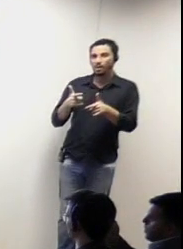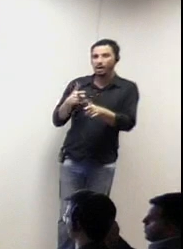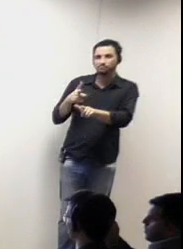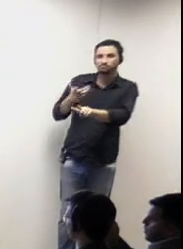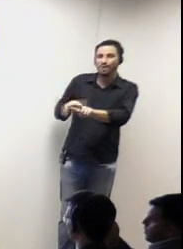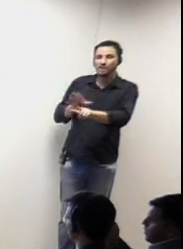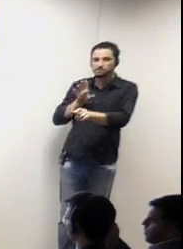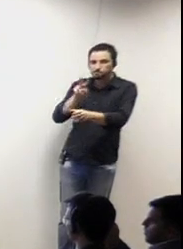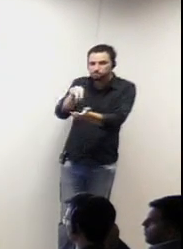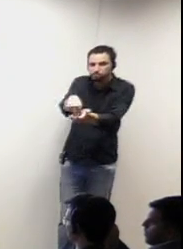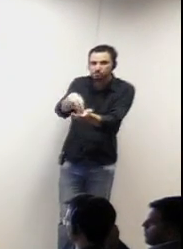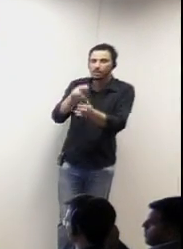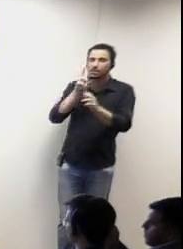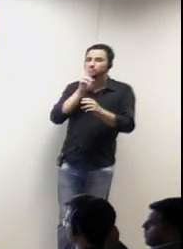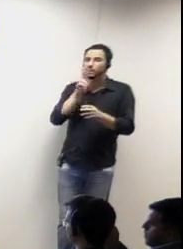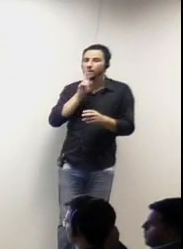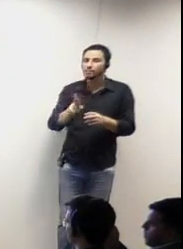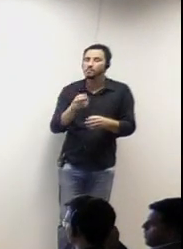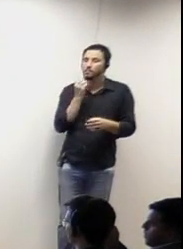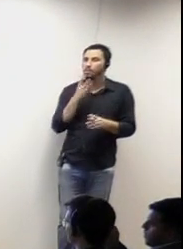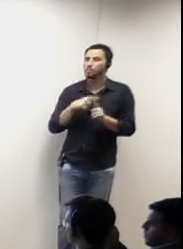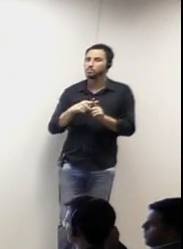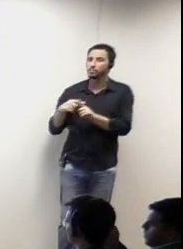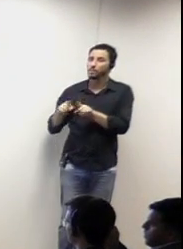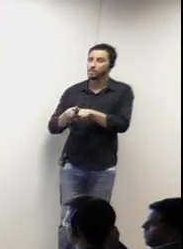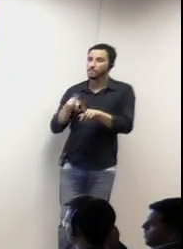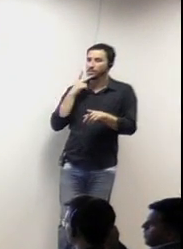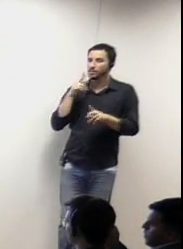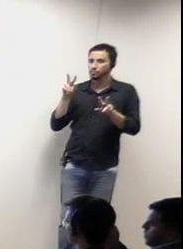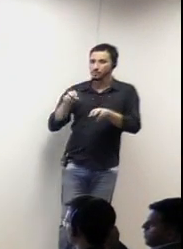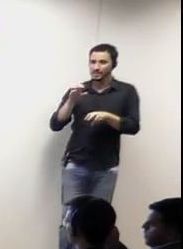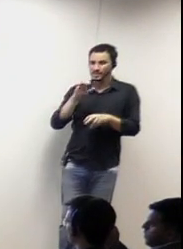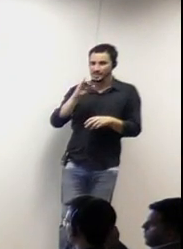vicious cycles we talk about. This is it.